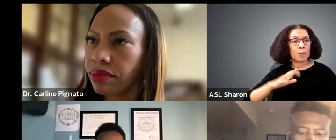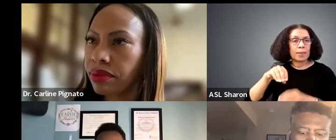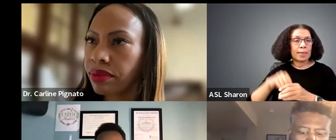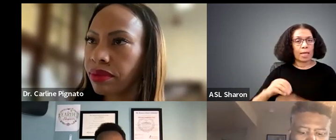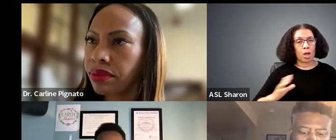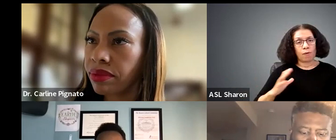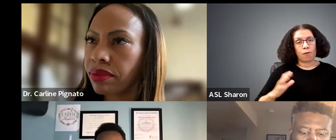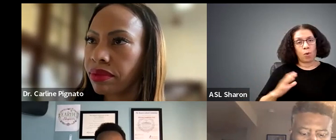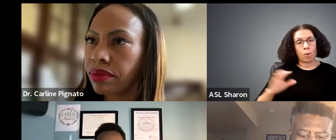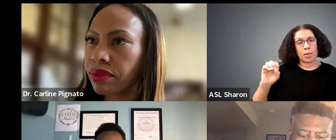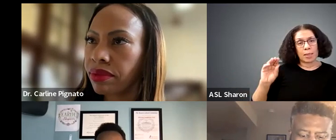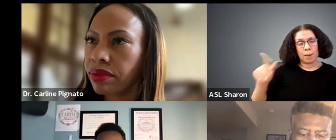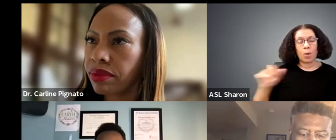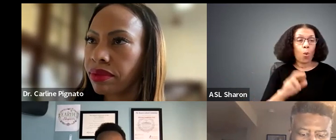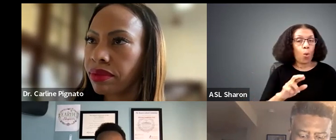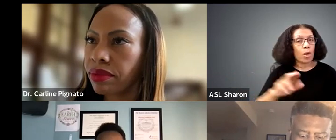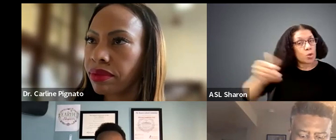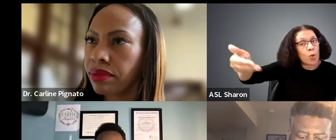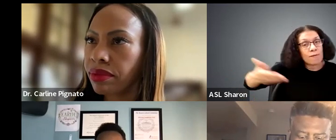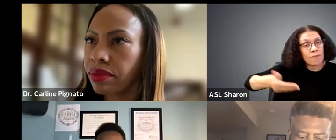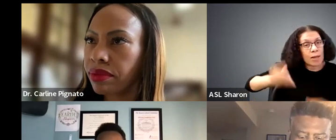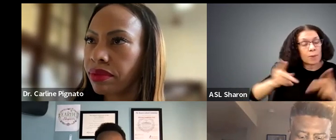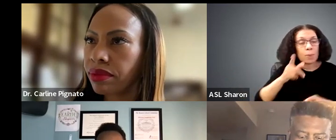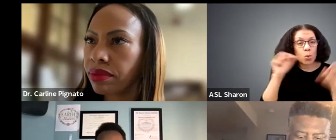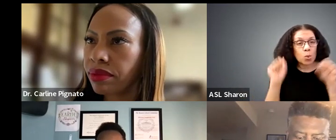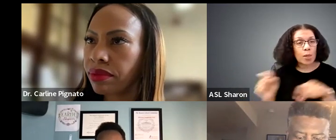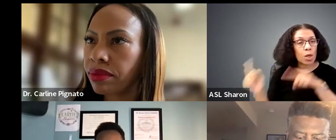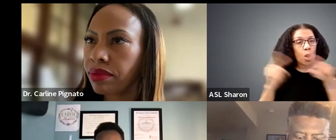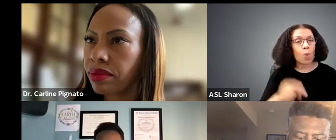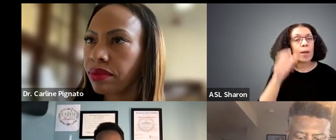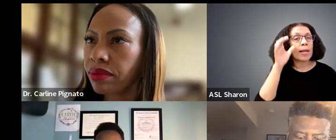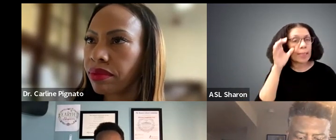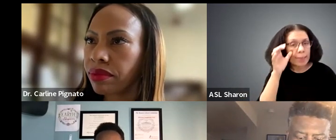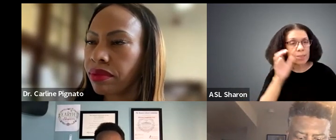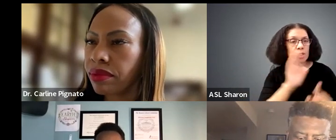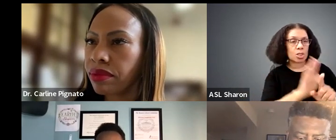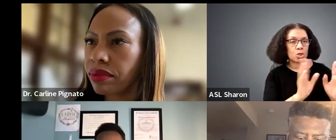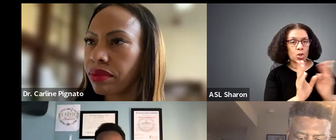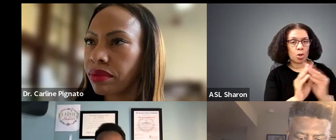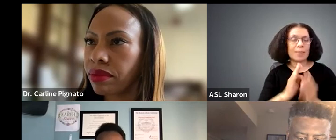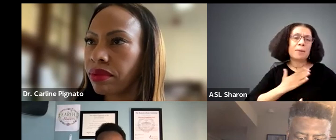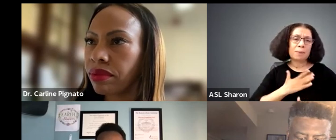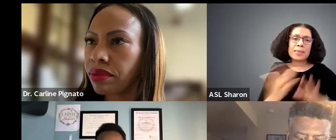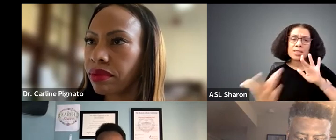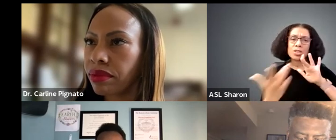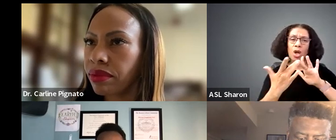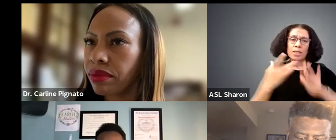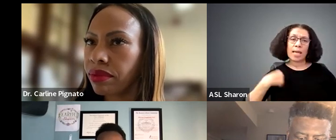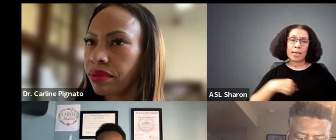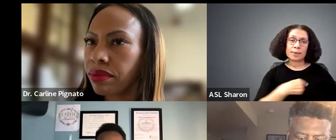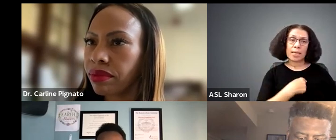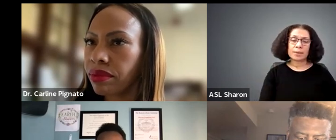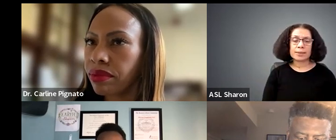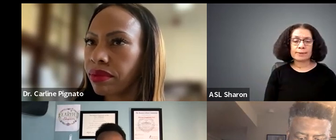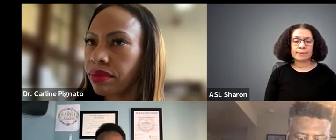may invite search committee members who are available to attend and listen. So please contact us.